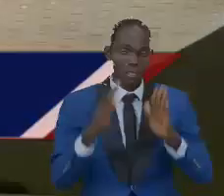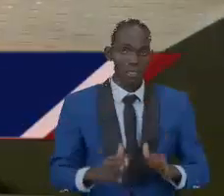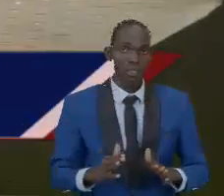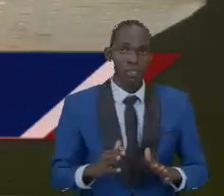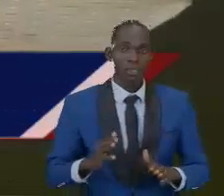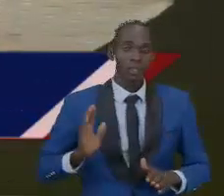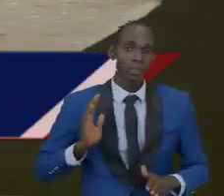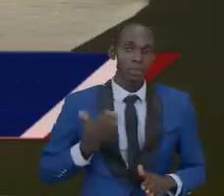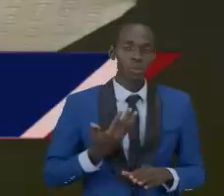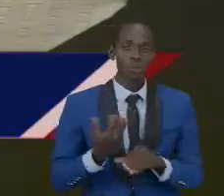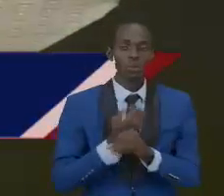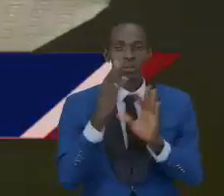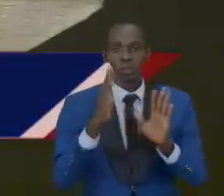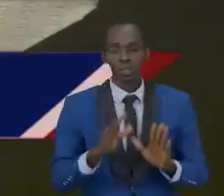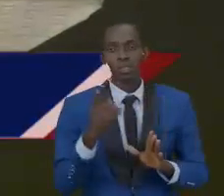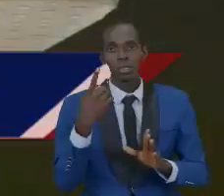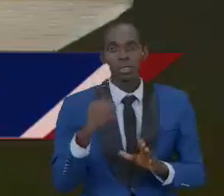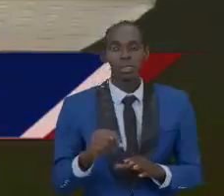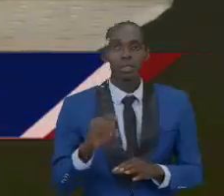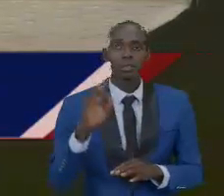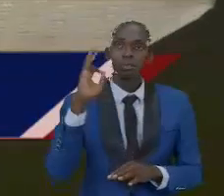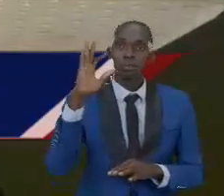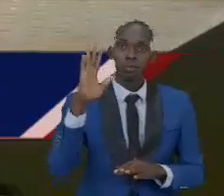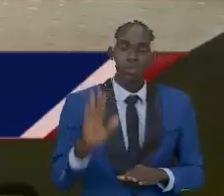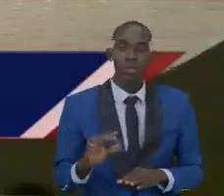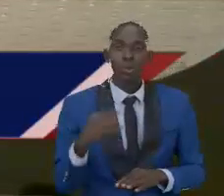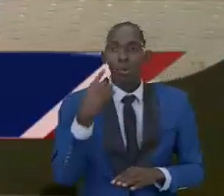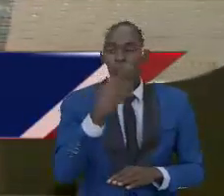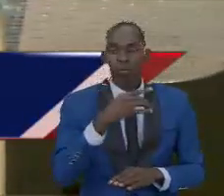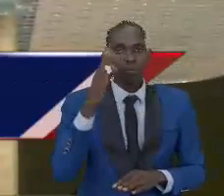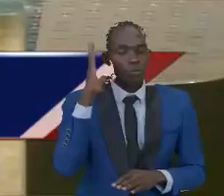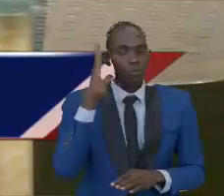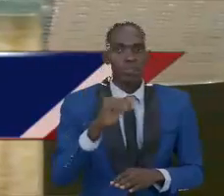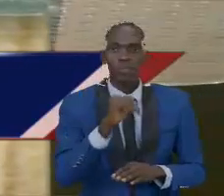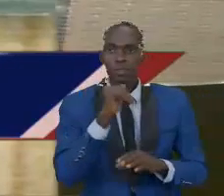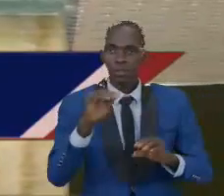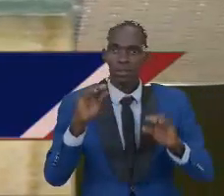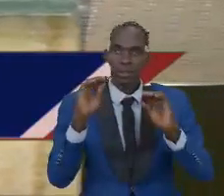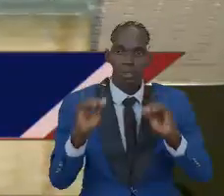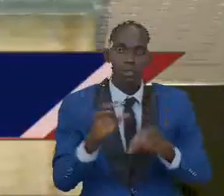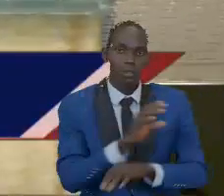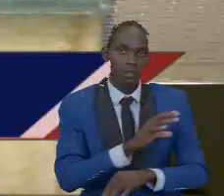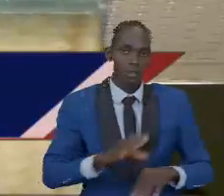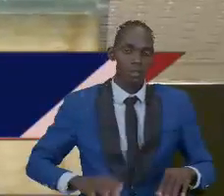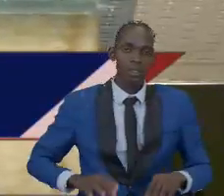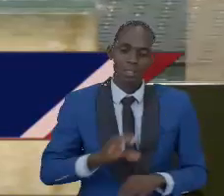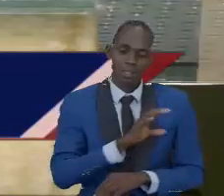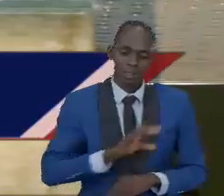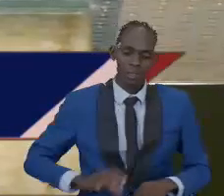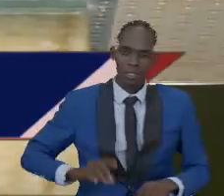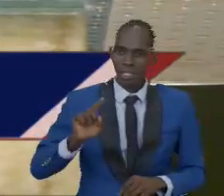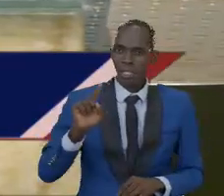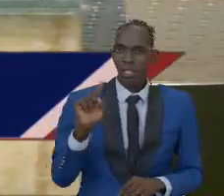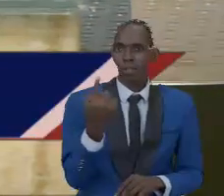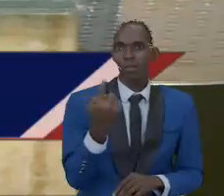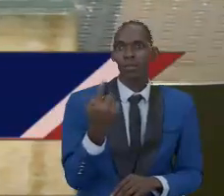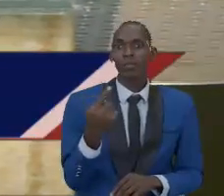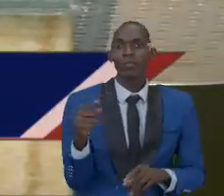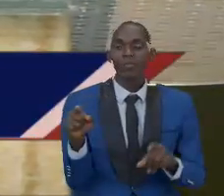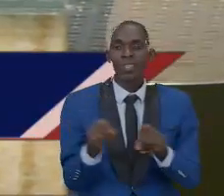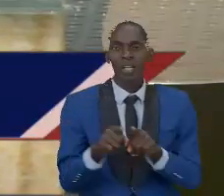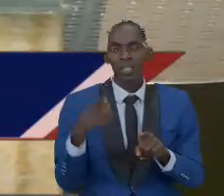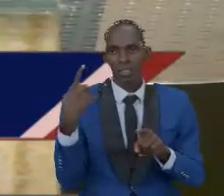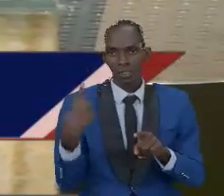the ministers who will not teach Christ Christ alone as the